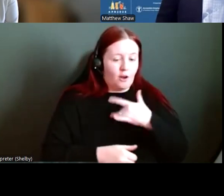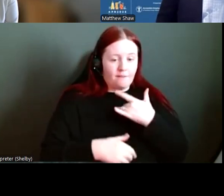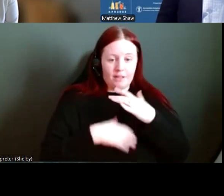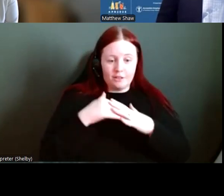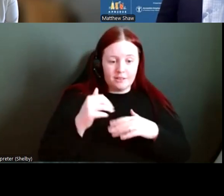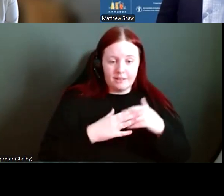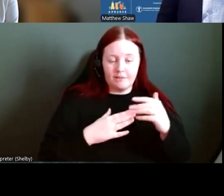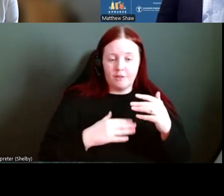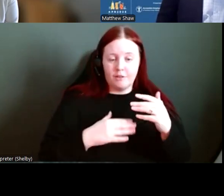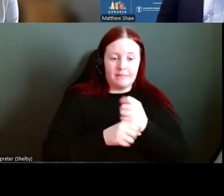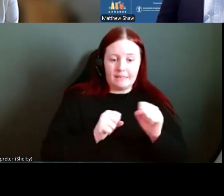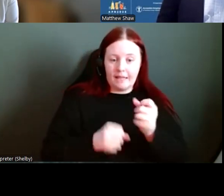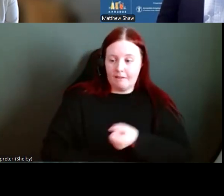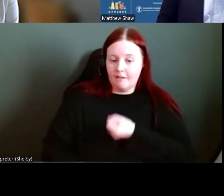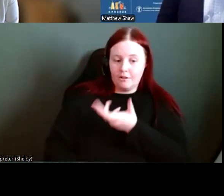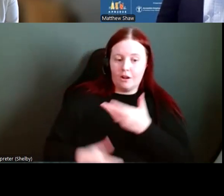I think,